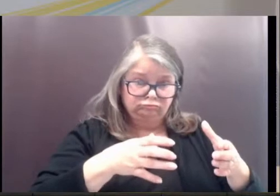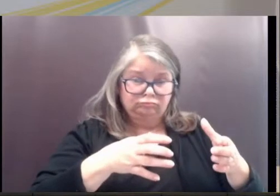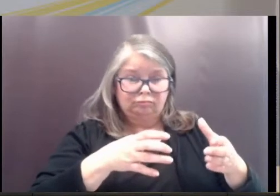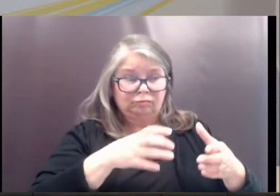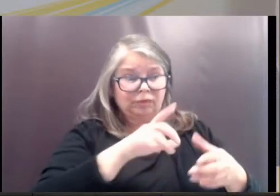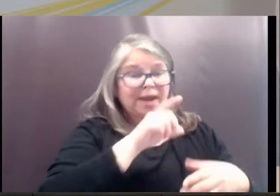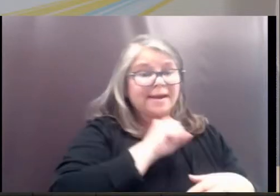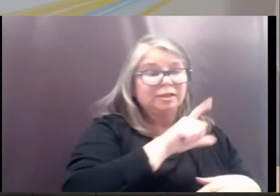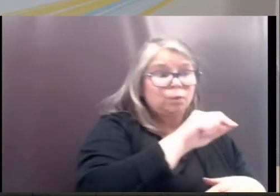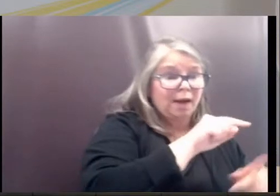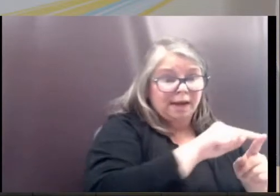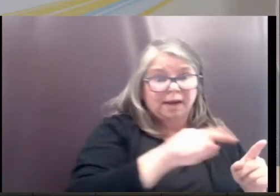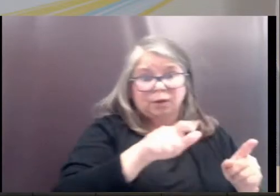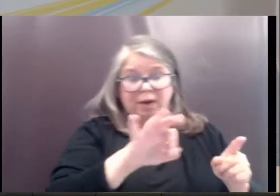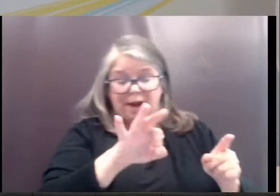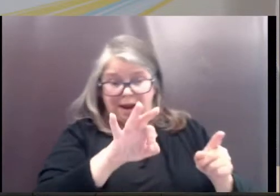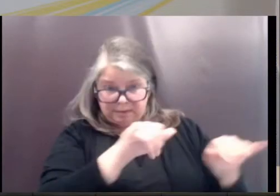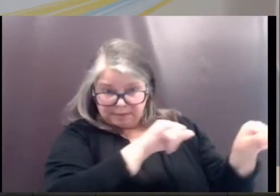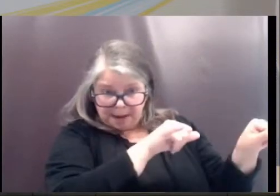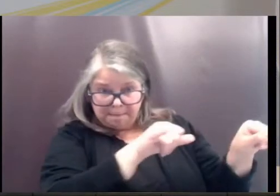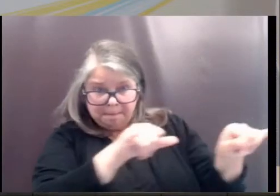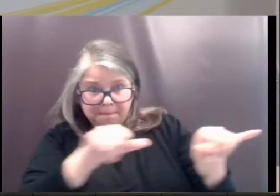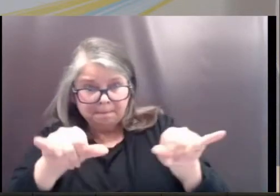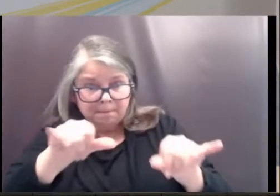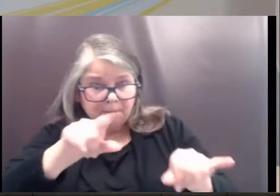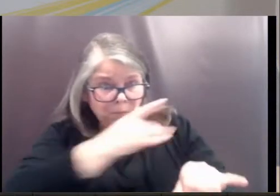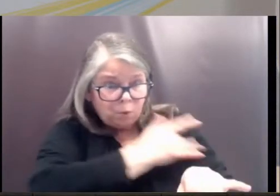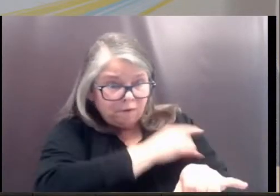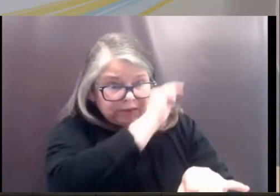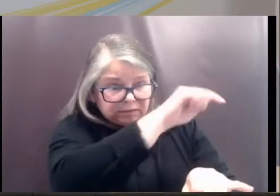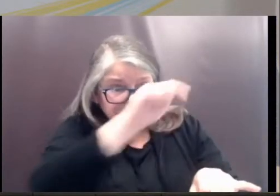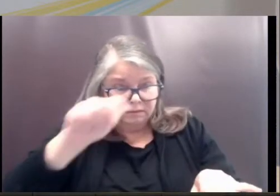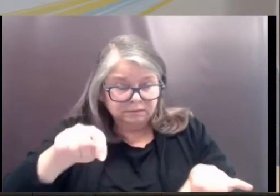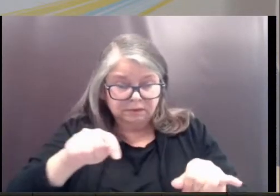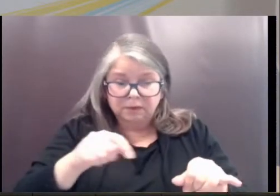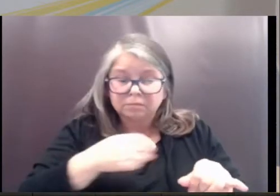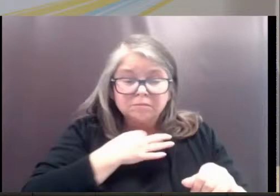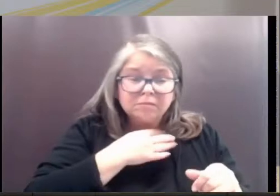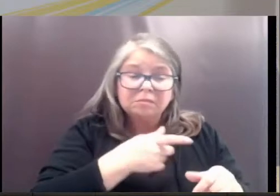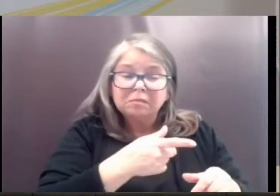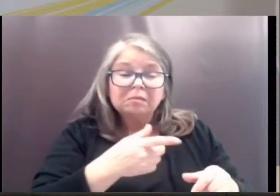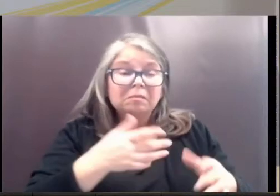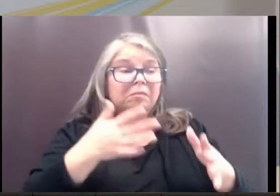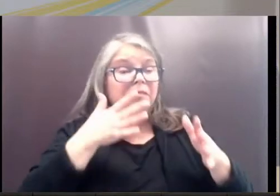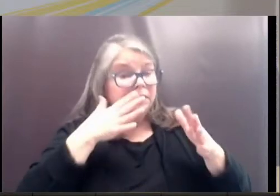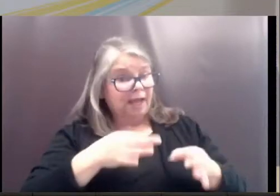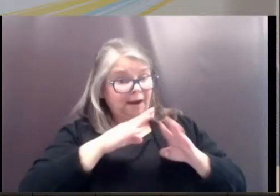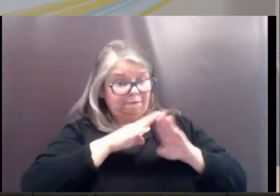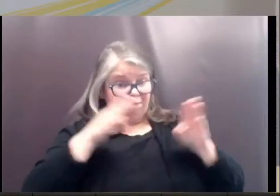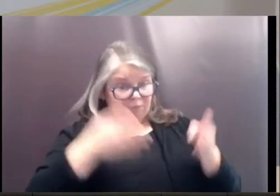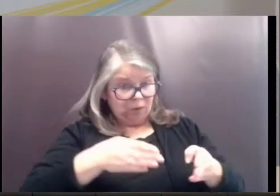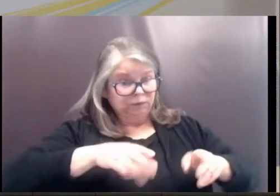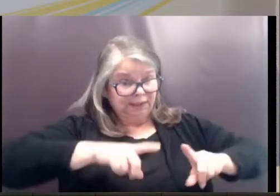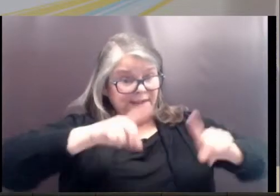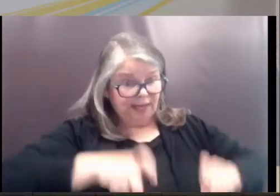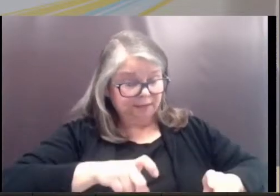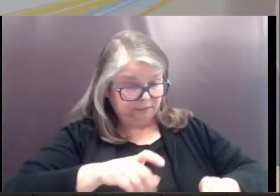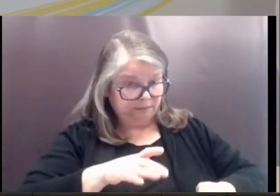can we determine whether it worked or not? I mean, if we had 2,000 tests within the last